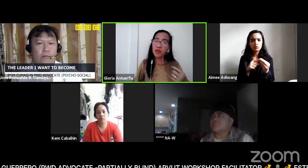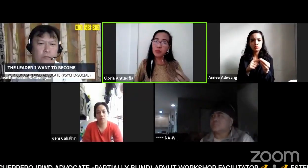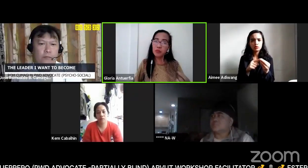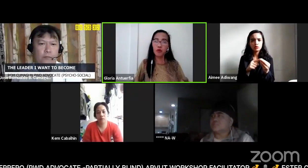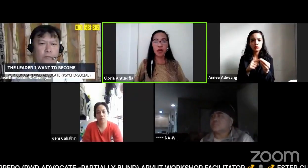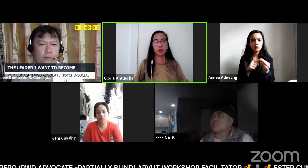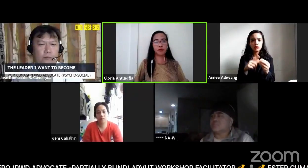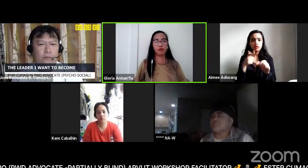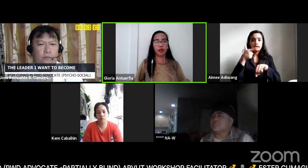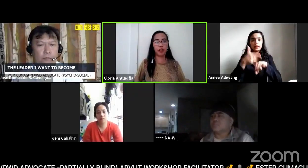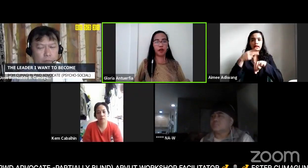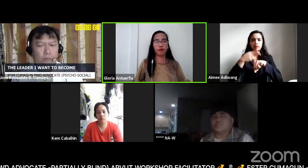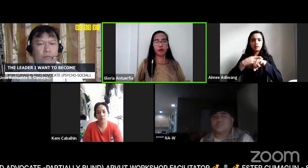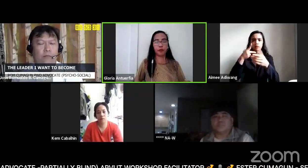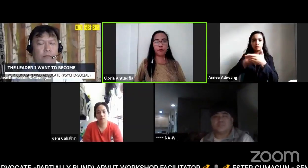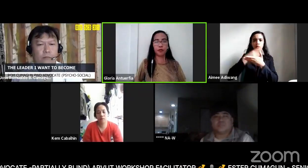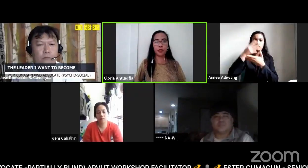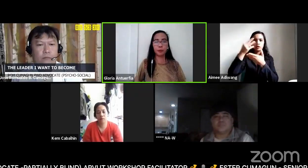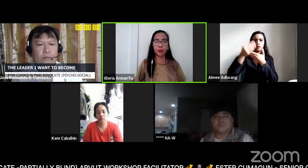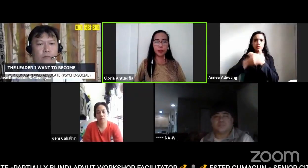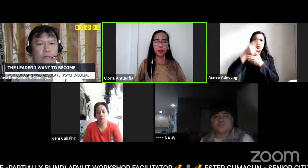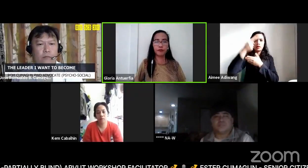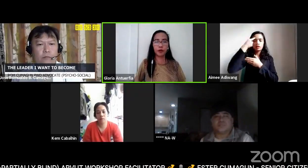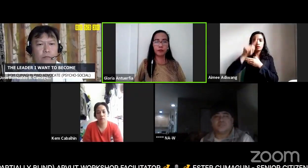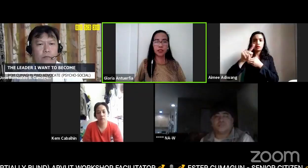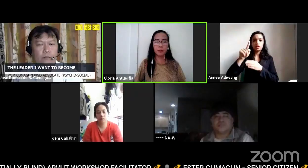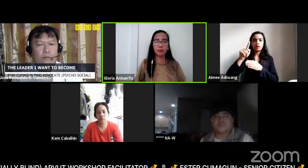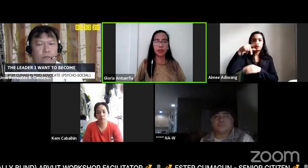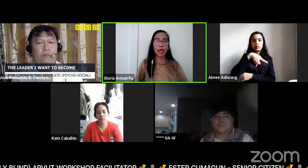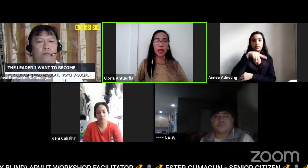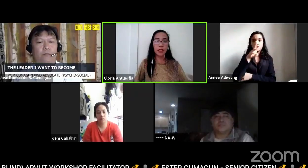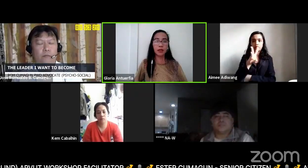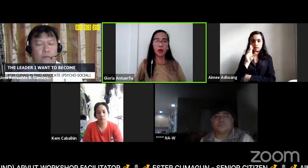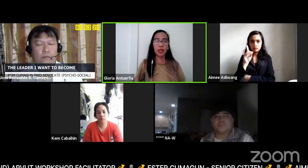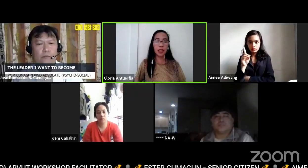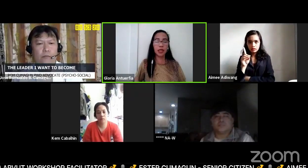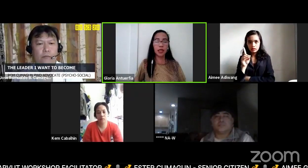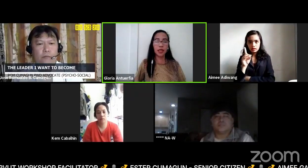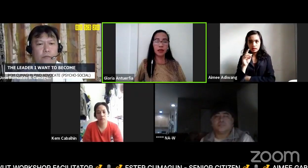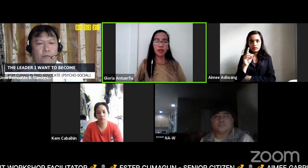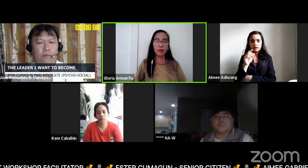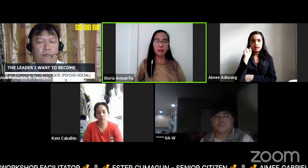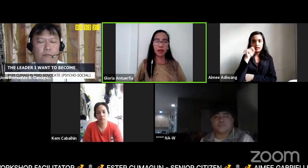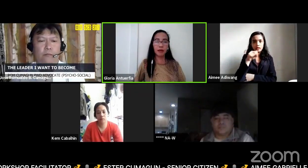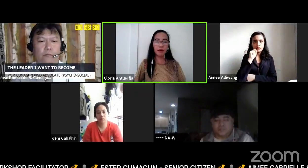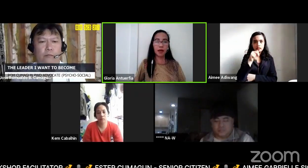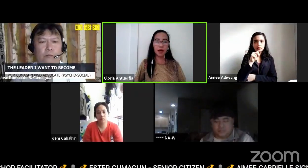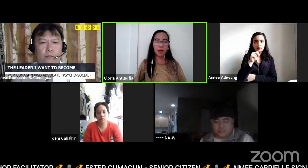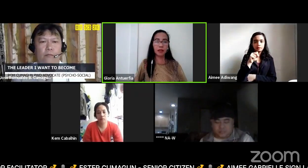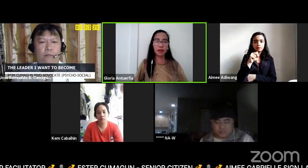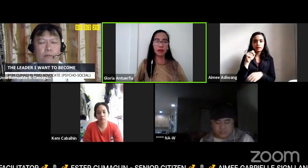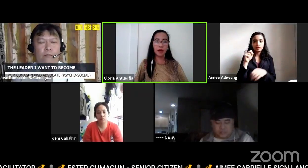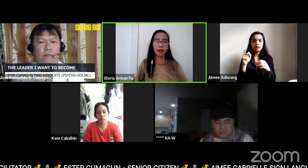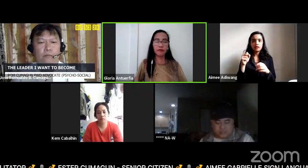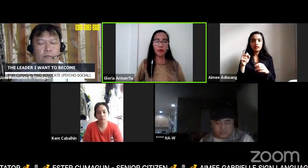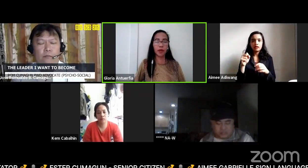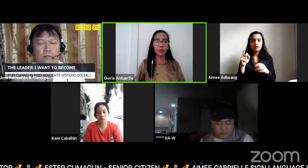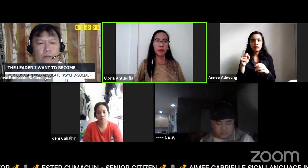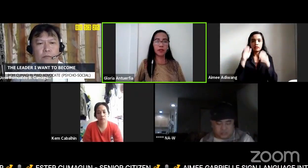yung livelihood programs for the persons of disabilities, not only in my area